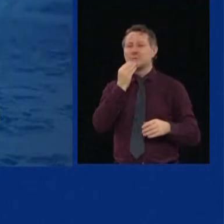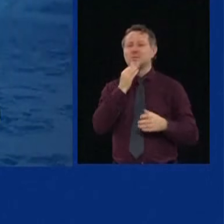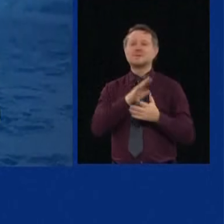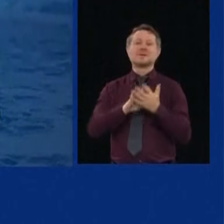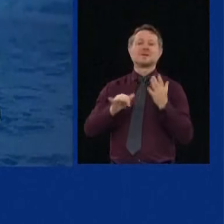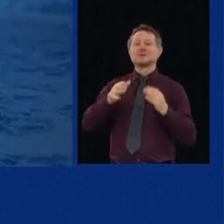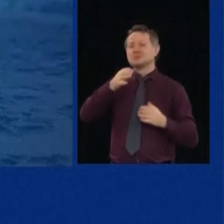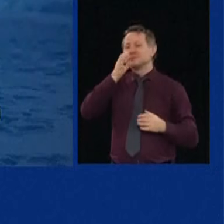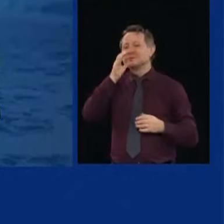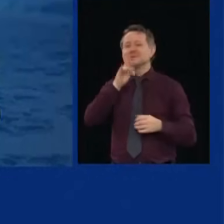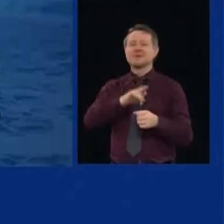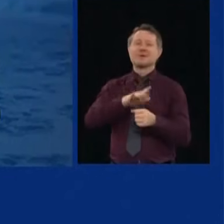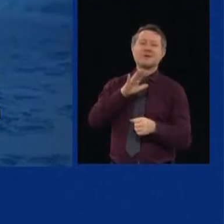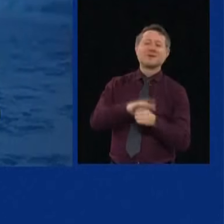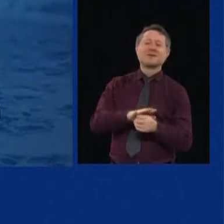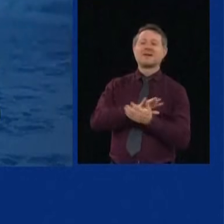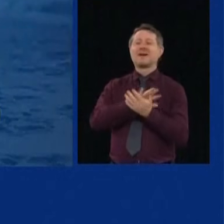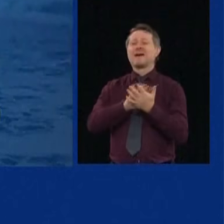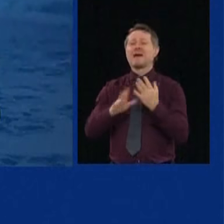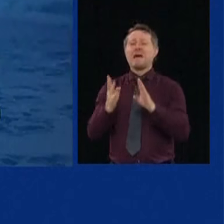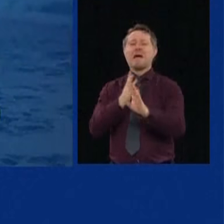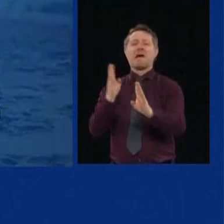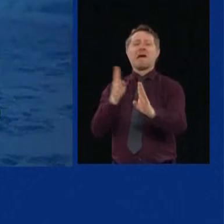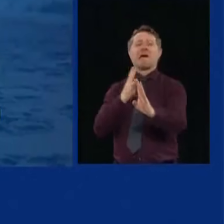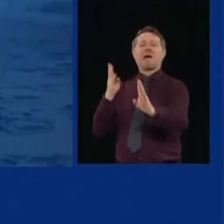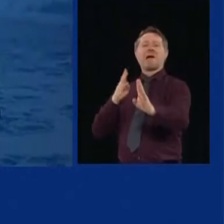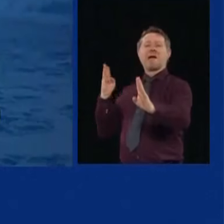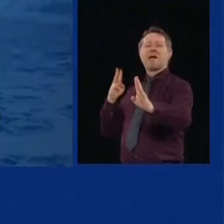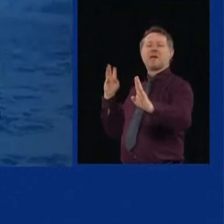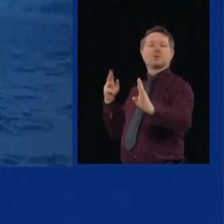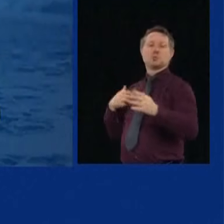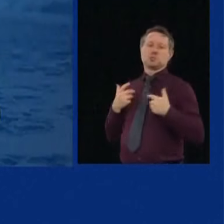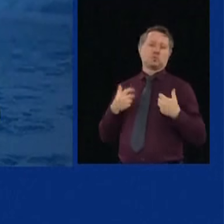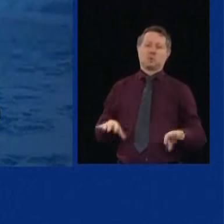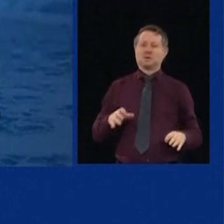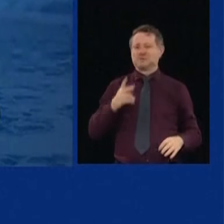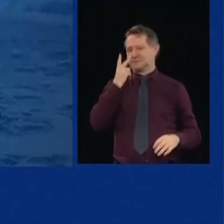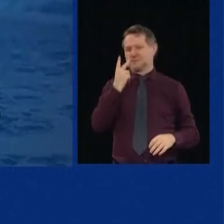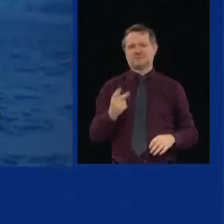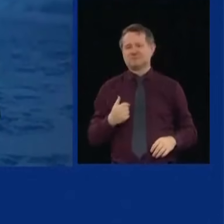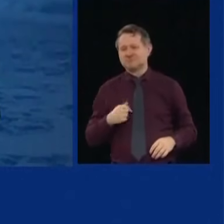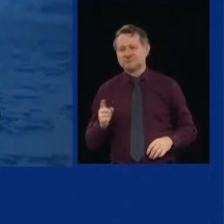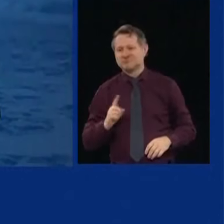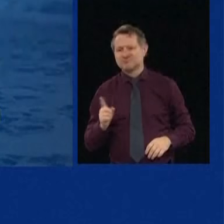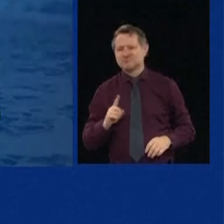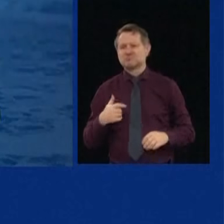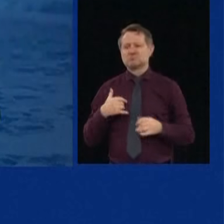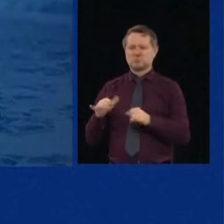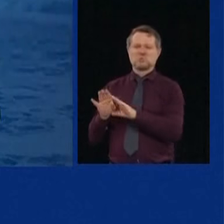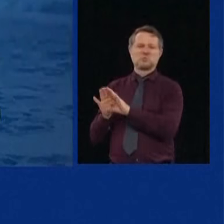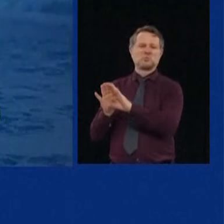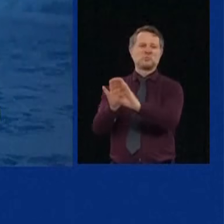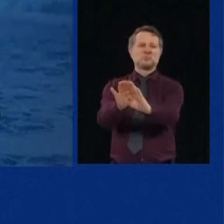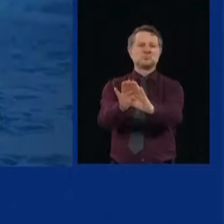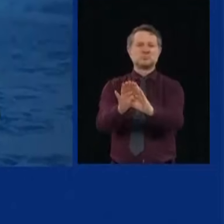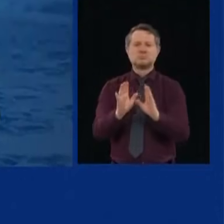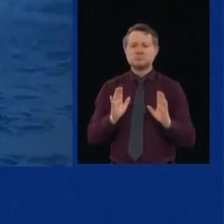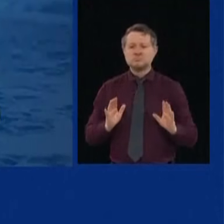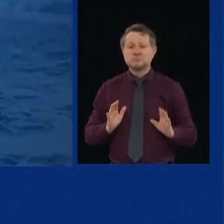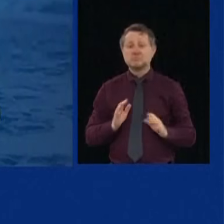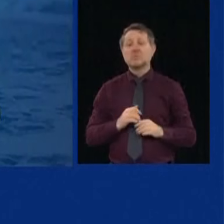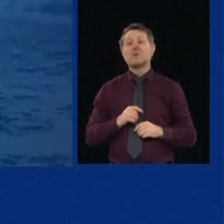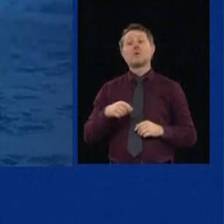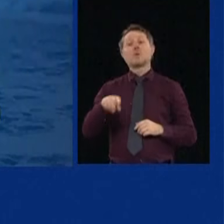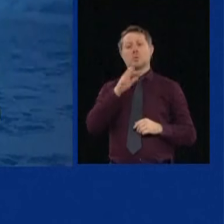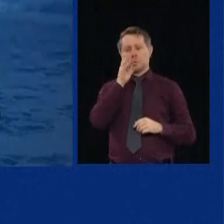of people waiting on concessions, for concession stands, and we'll ensure that staff levels are